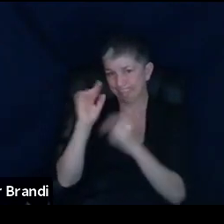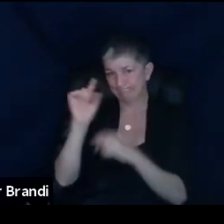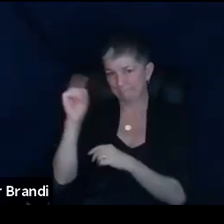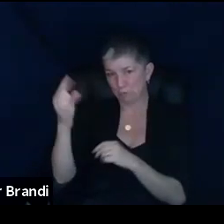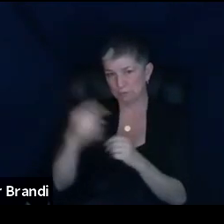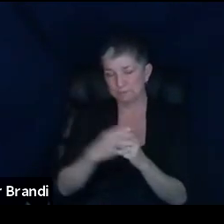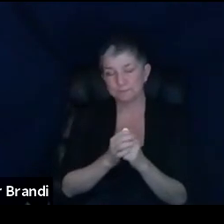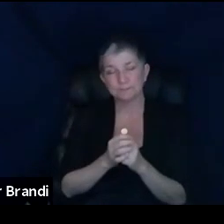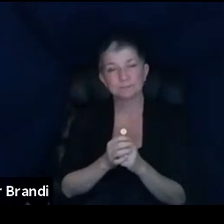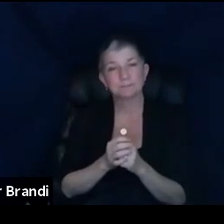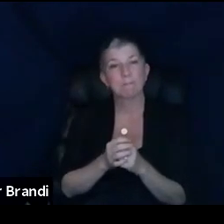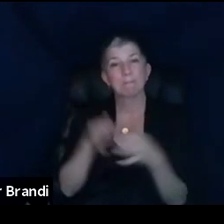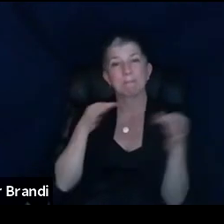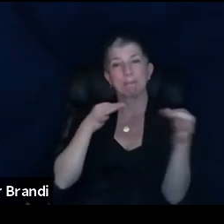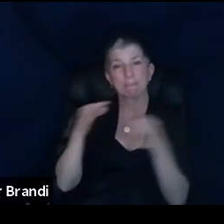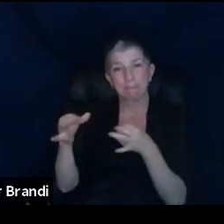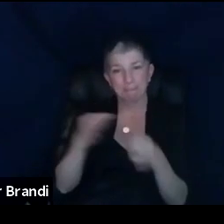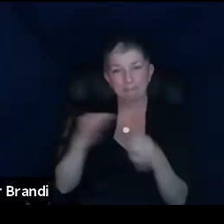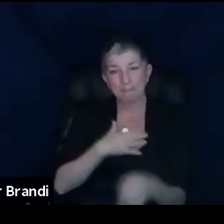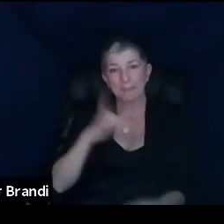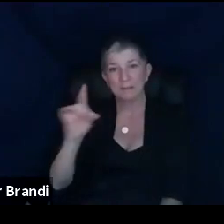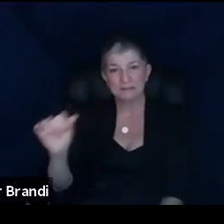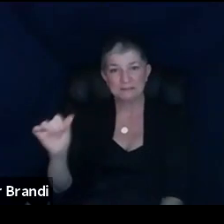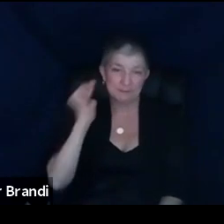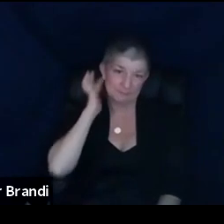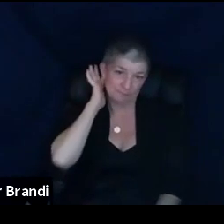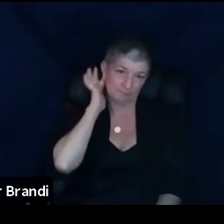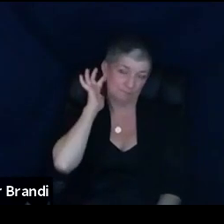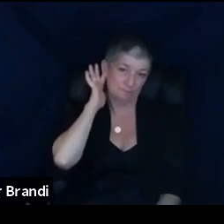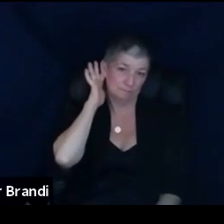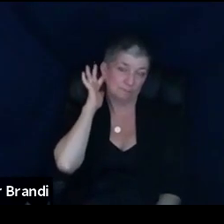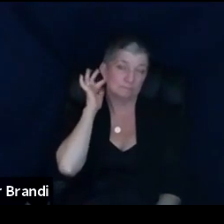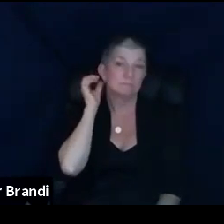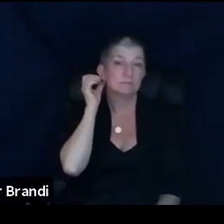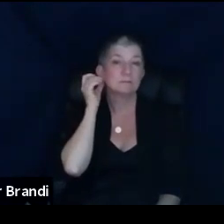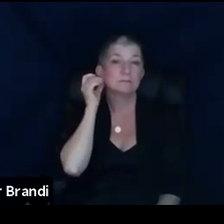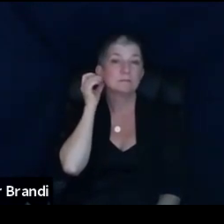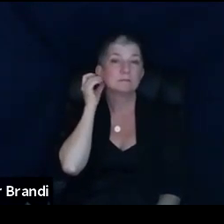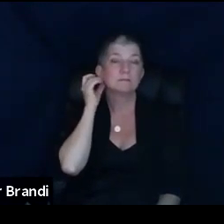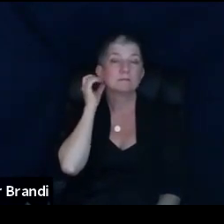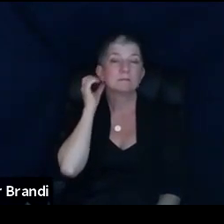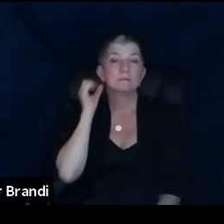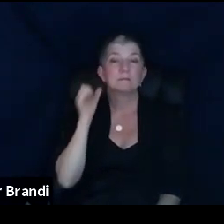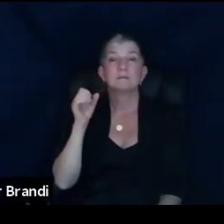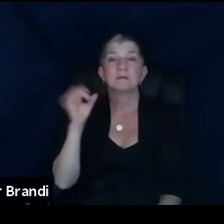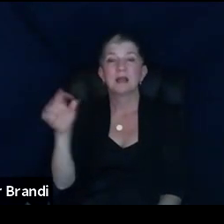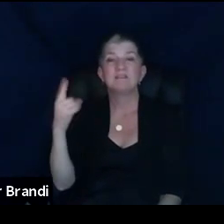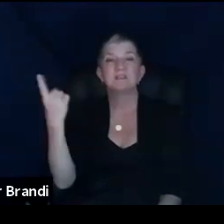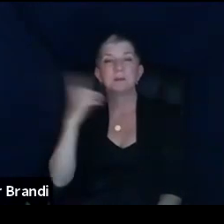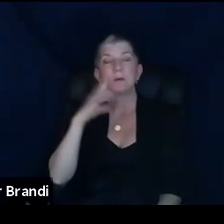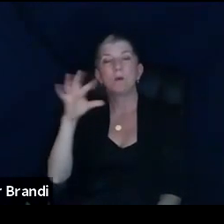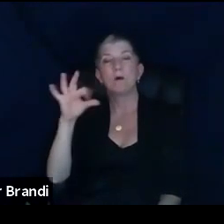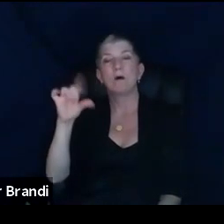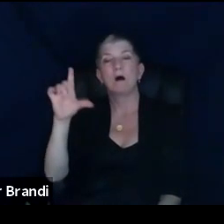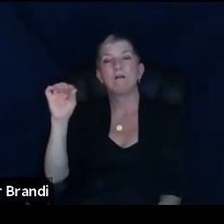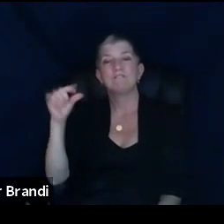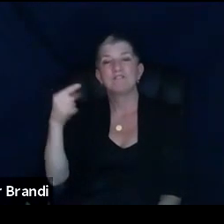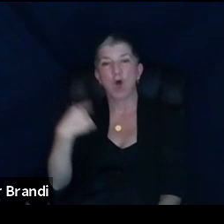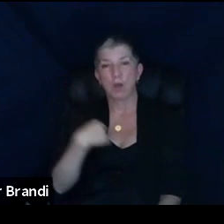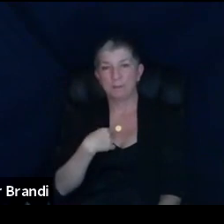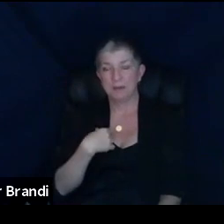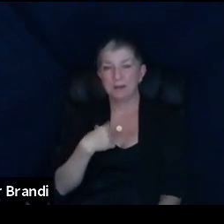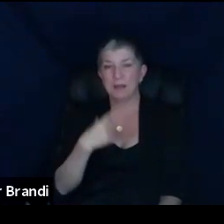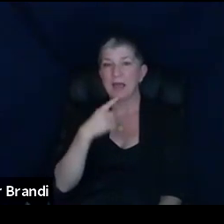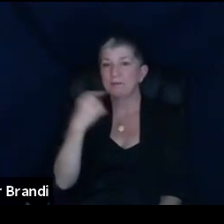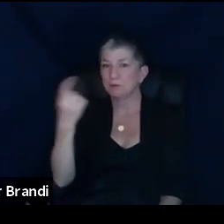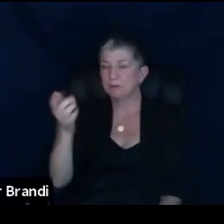and talk about my disabilities. So if someone's going to flog me, I have to tell them I have a